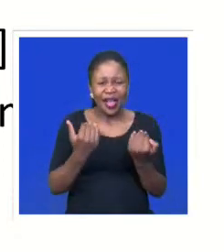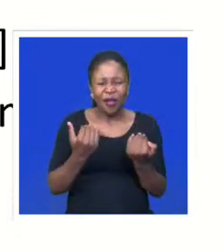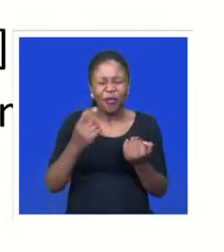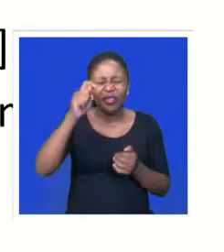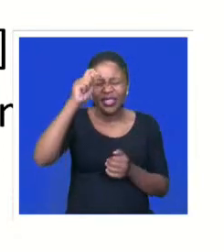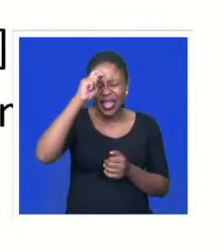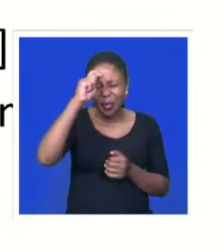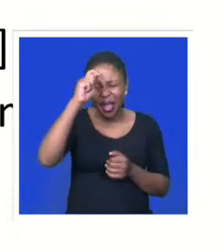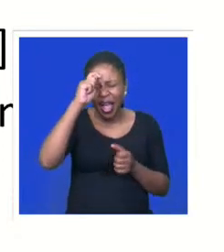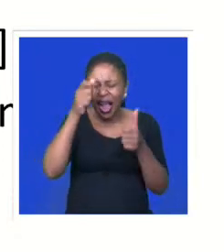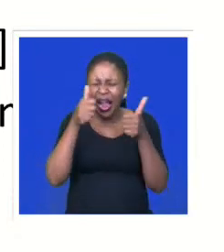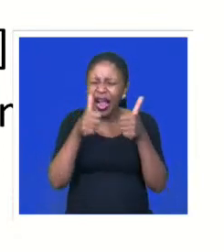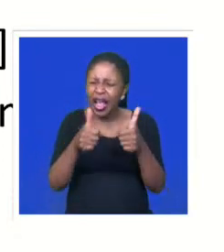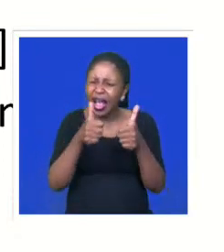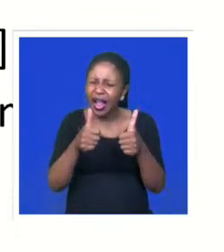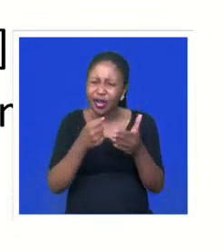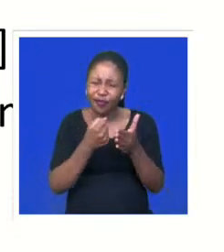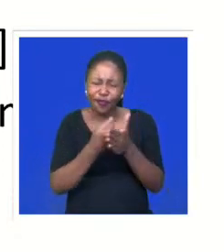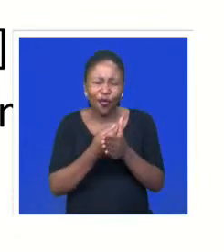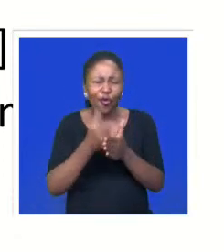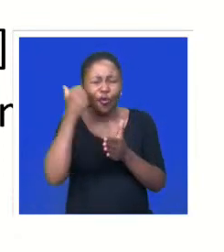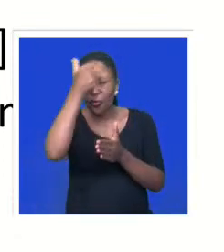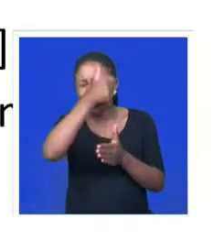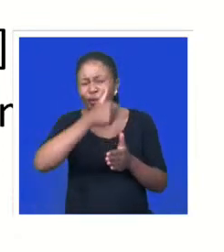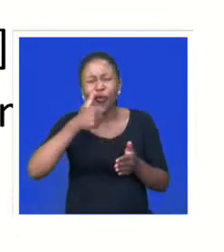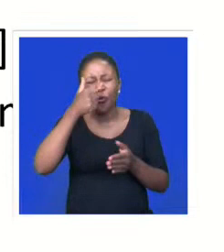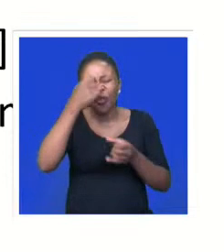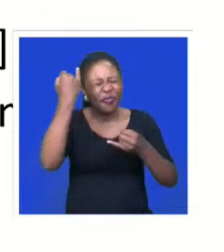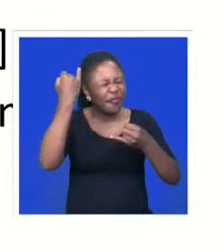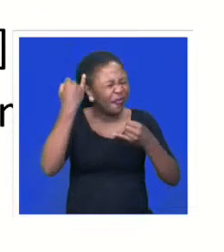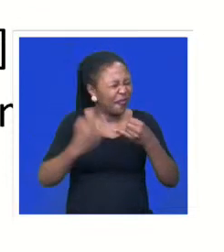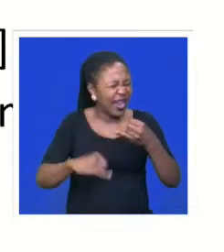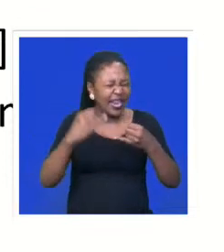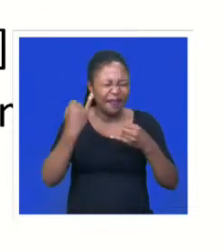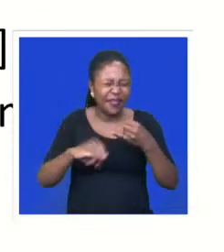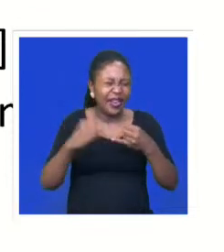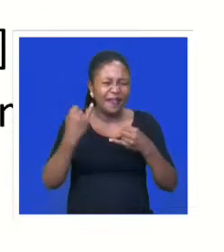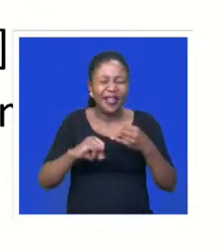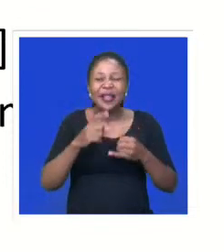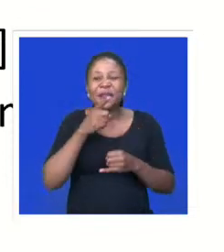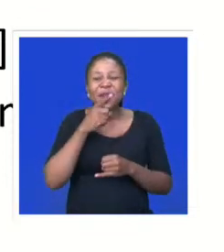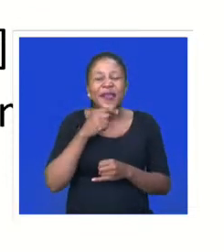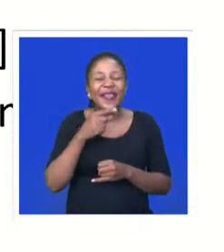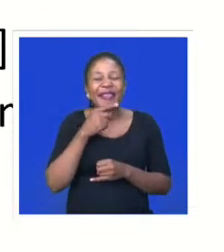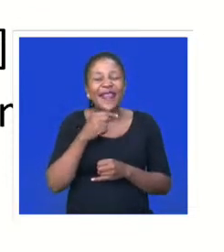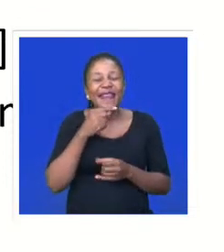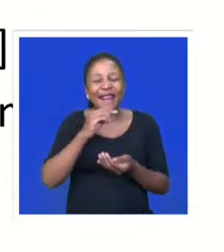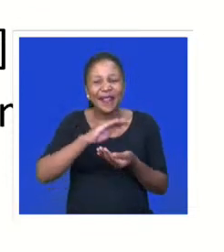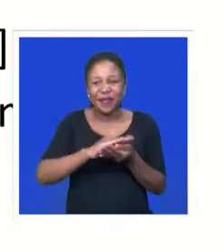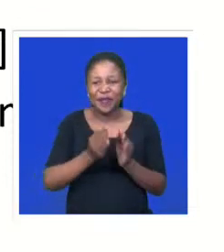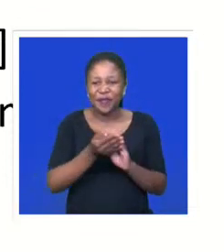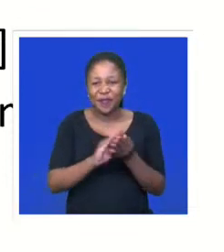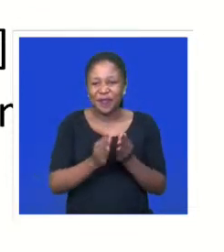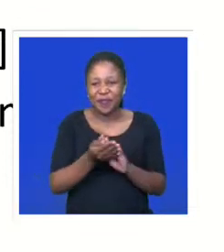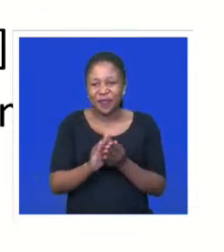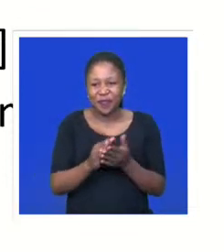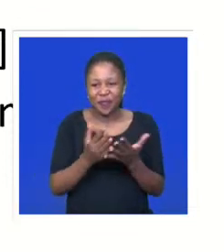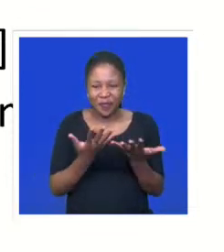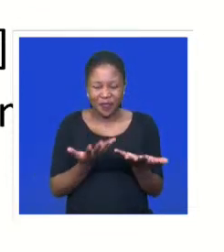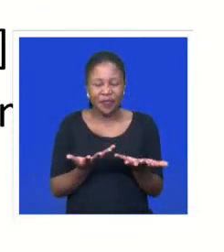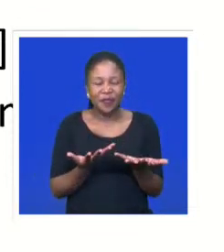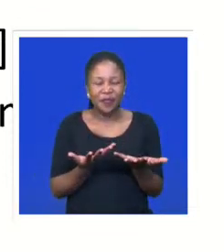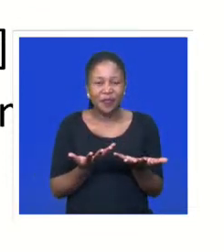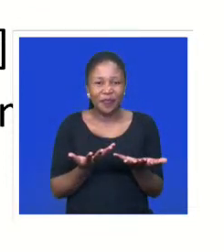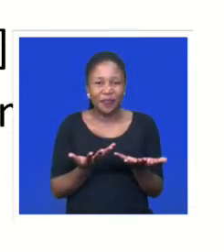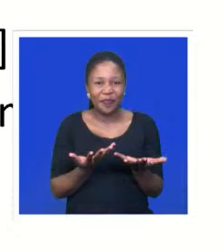day of creation? The last one is an evaluation question, dear Lena. You